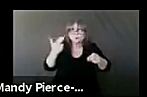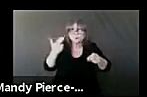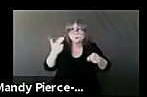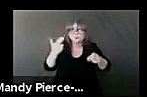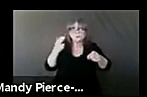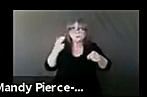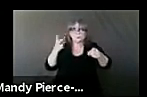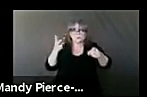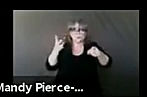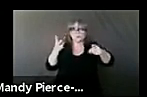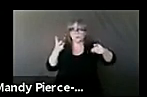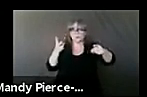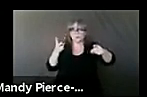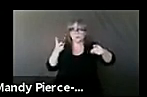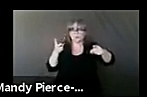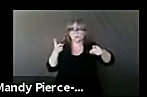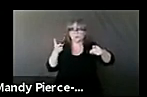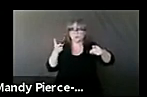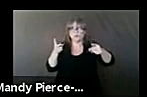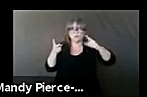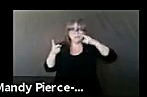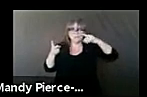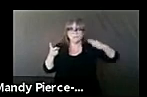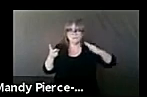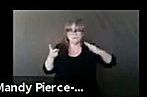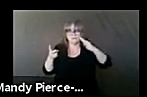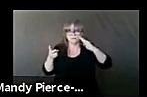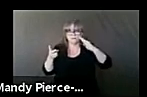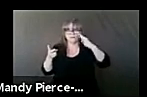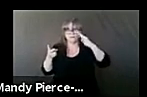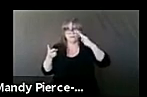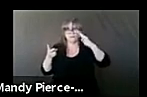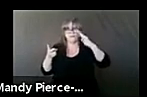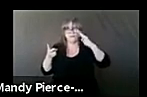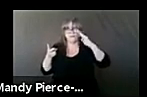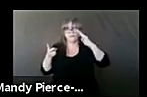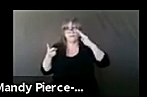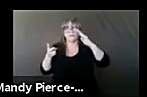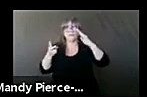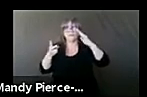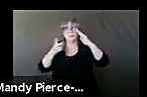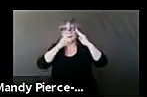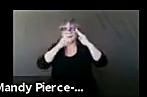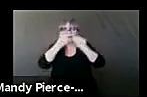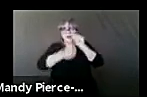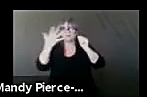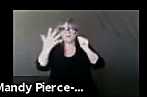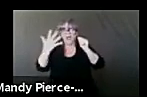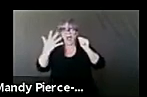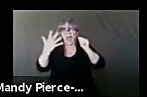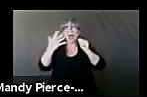slowed to every 5 or 6 days. This is progress and shows the impact of social distancing.